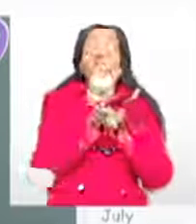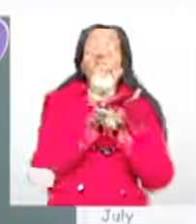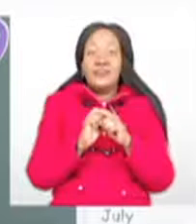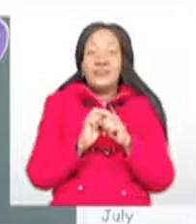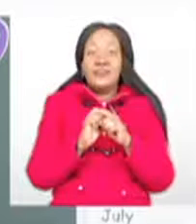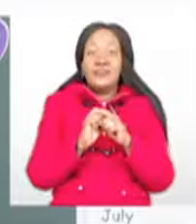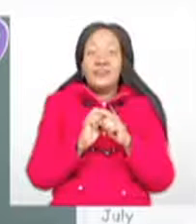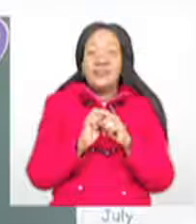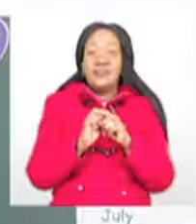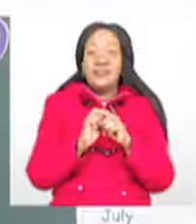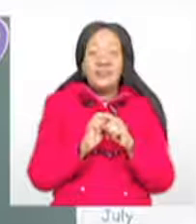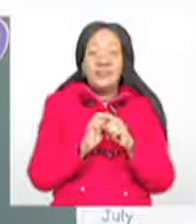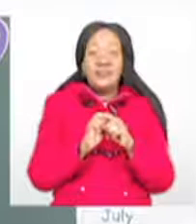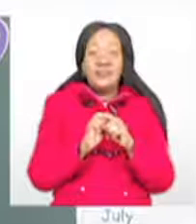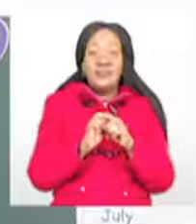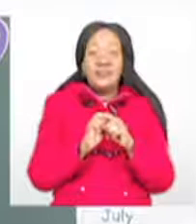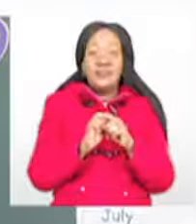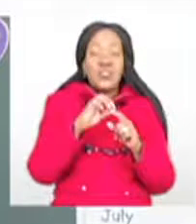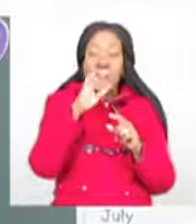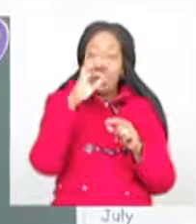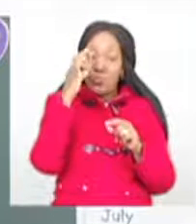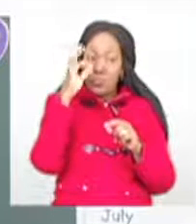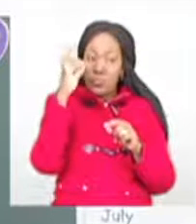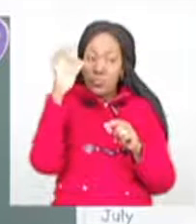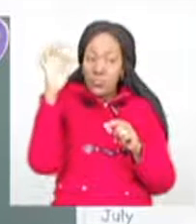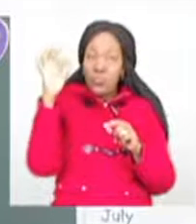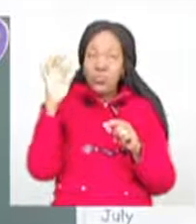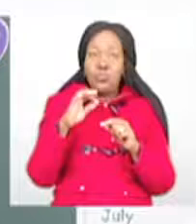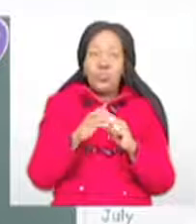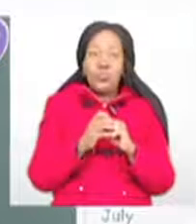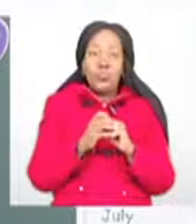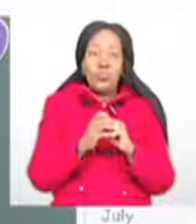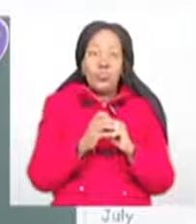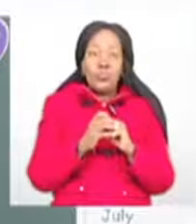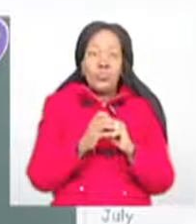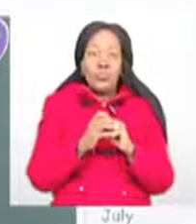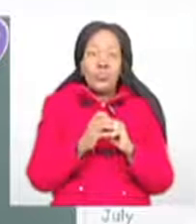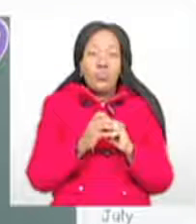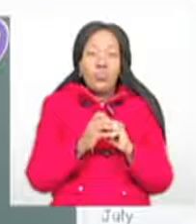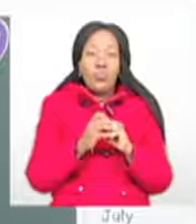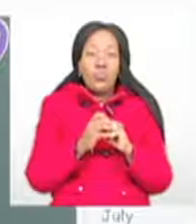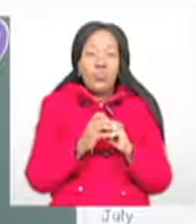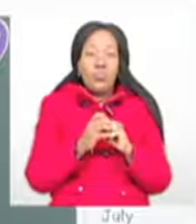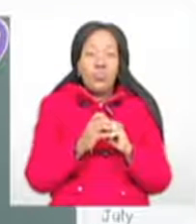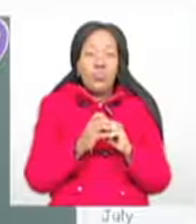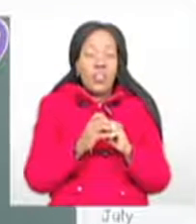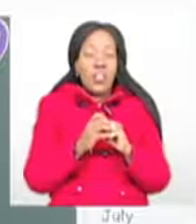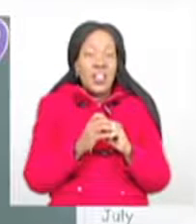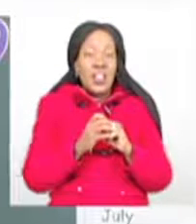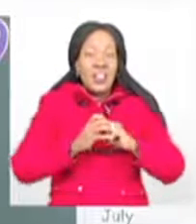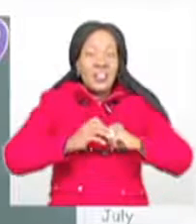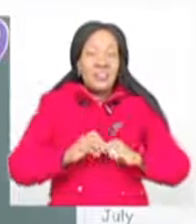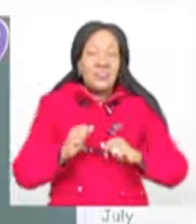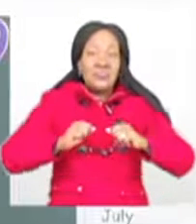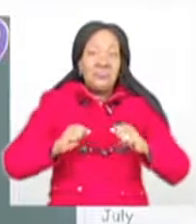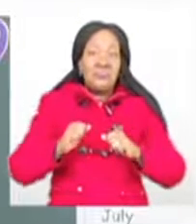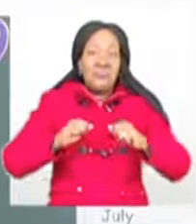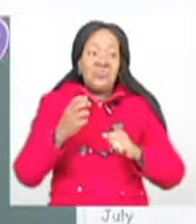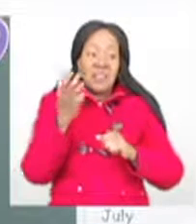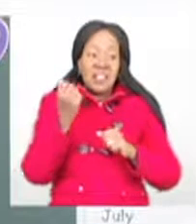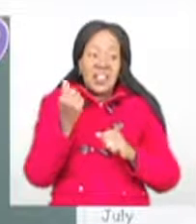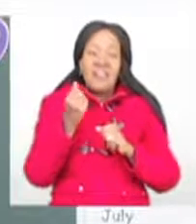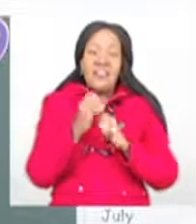let's look at this fly. I can see a fly has 2 wings and